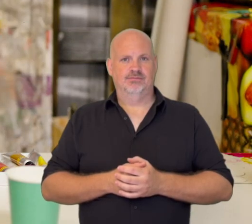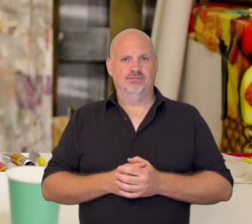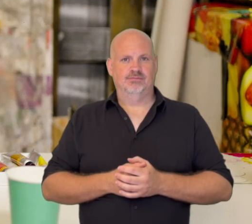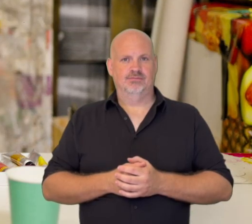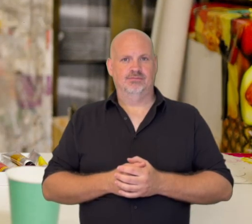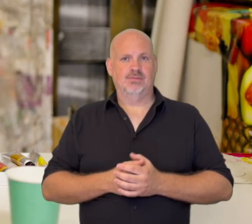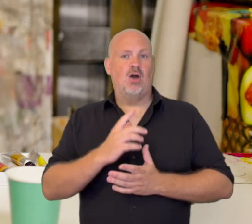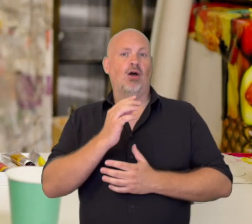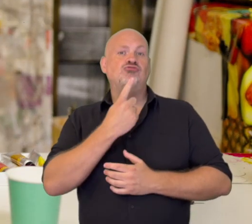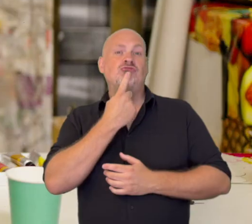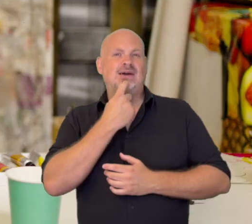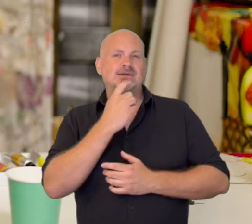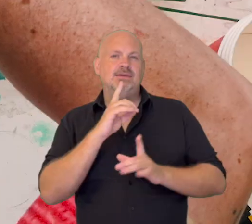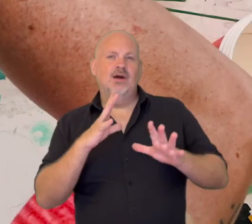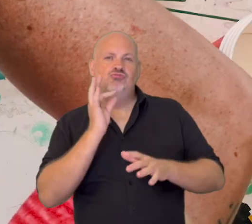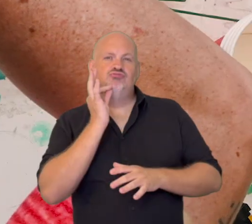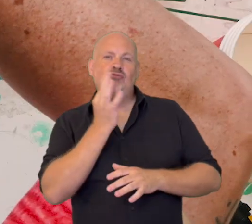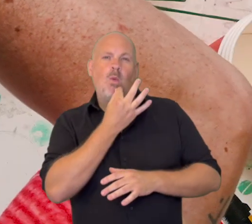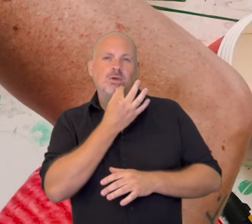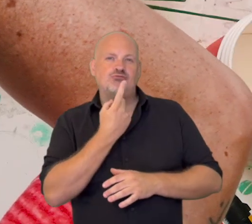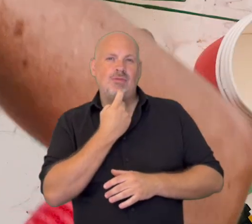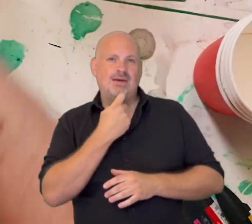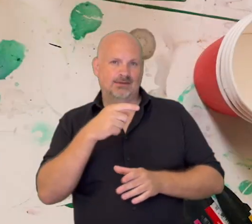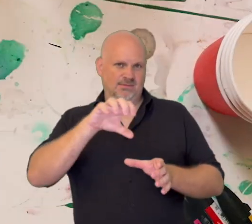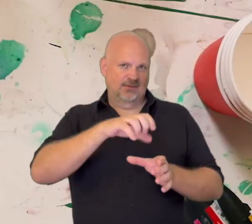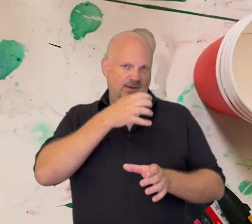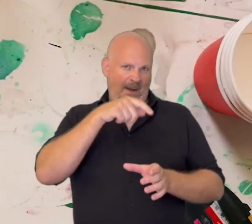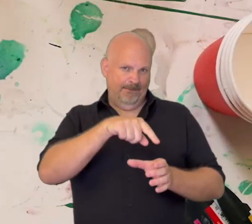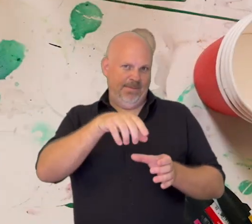Some rose red going in the cup.